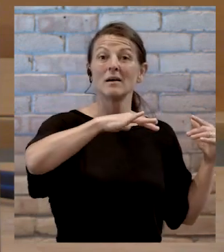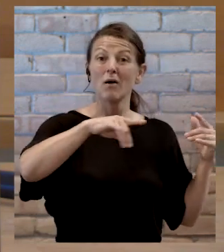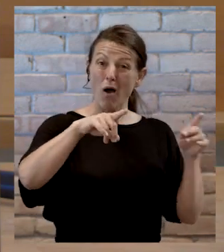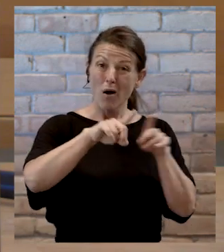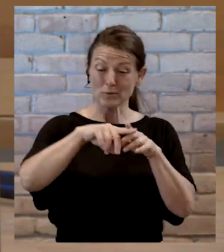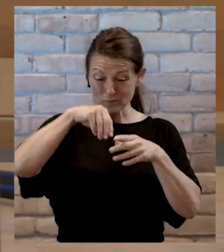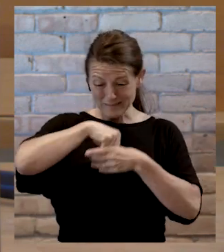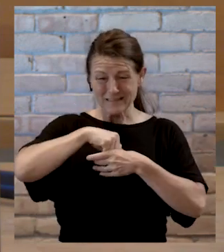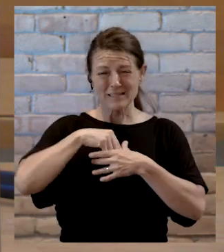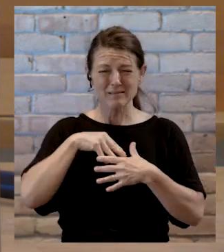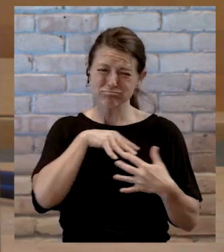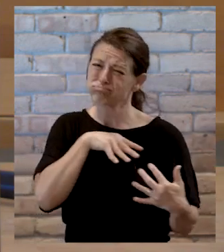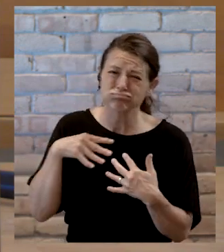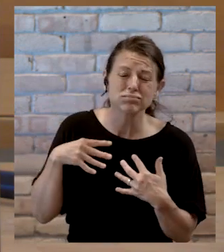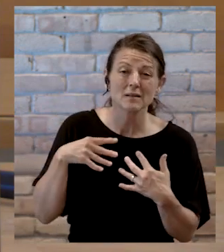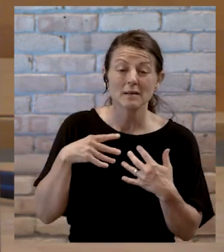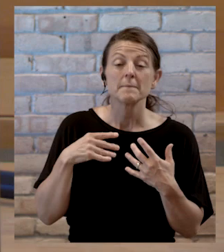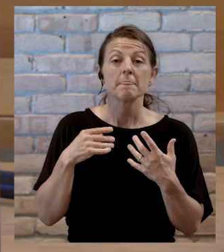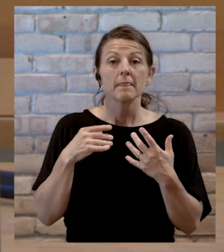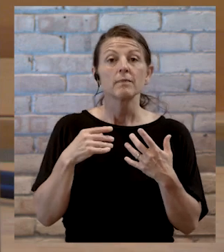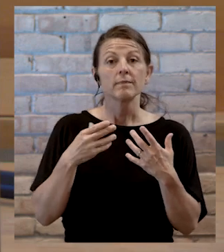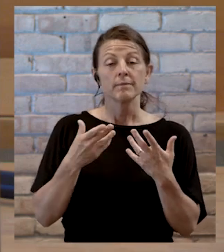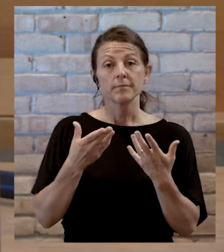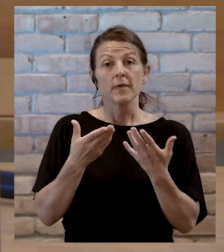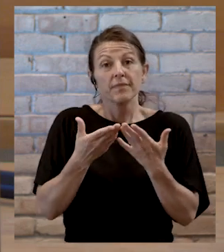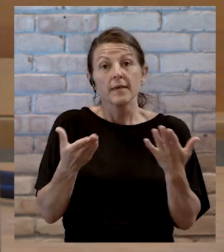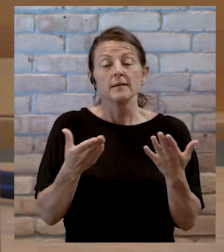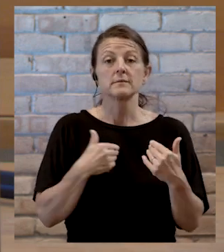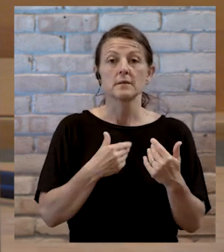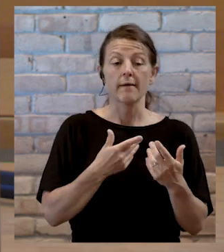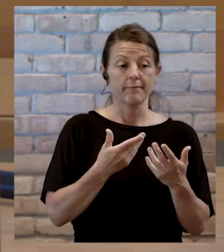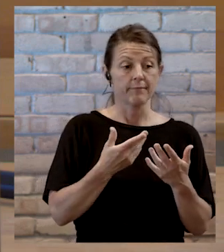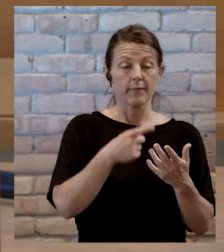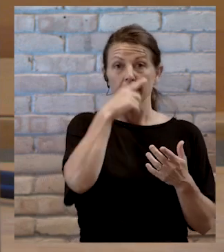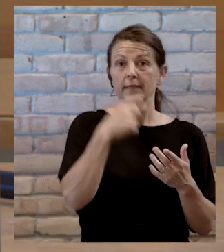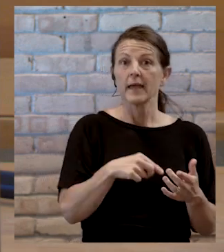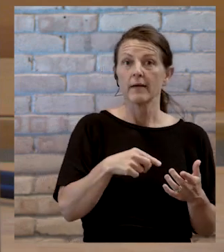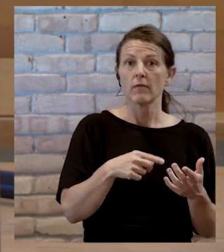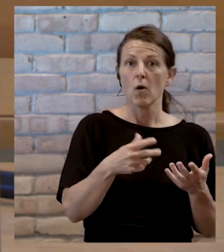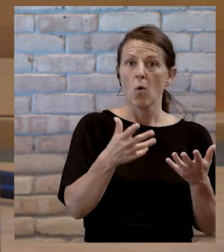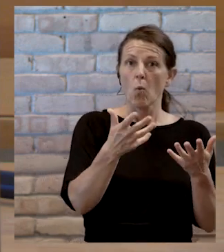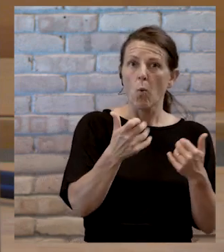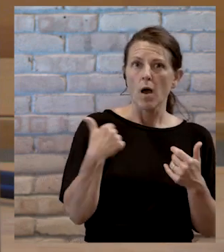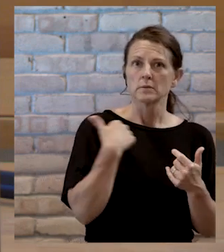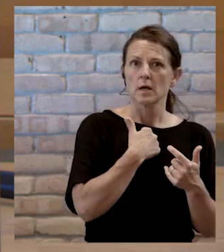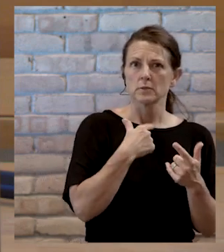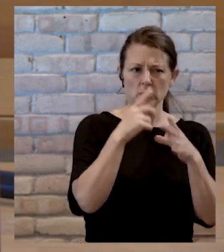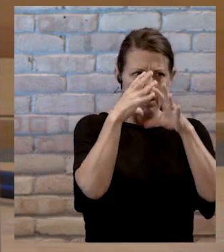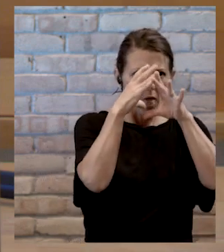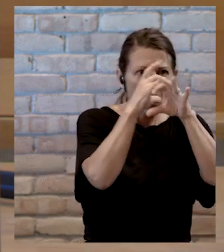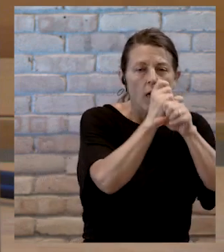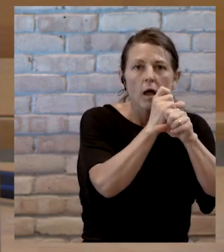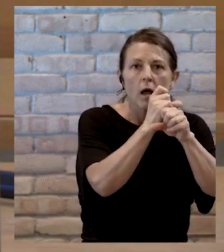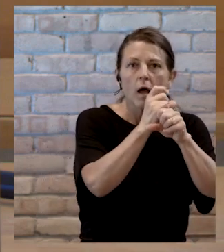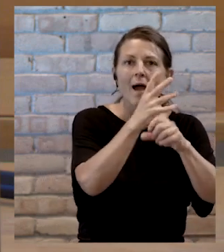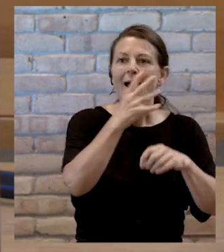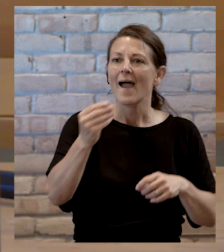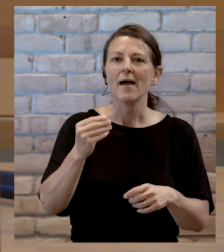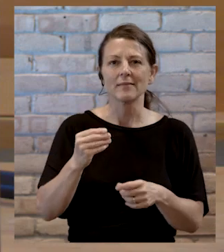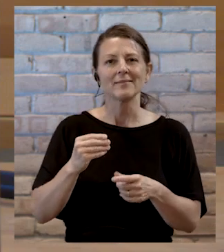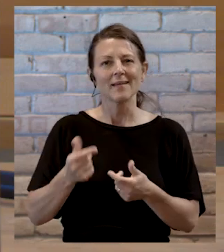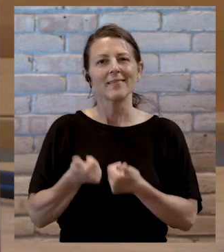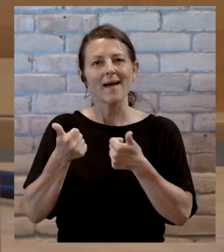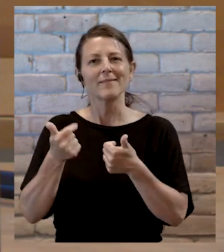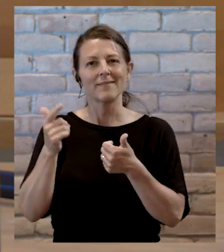us between the things that the thief is trying to bring into our lives and the full life